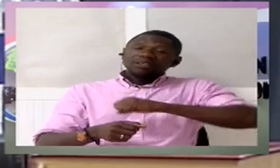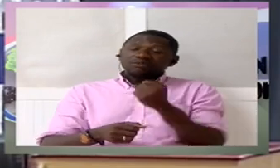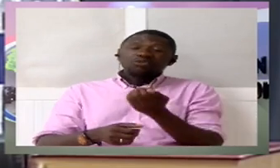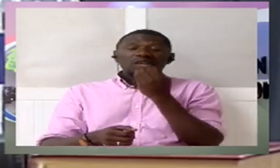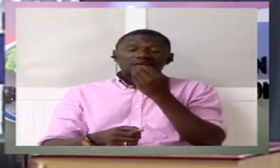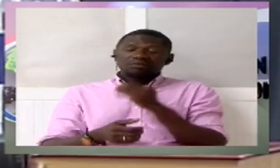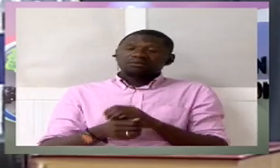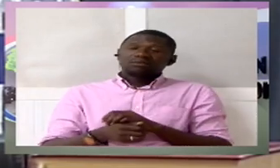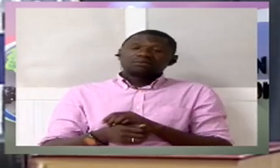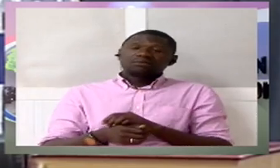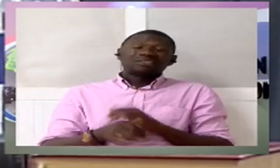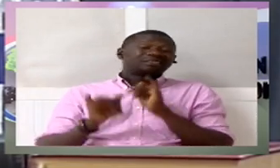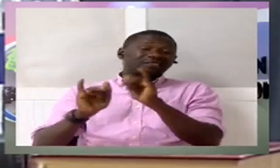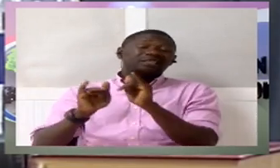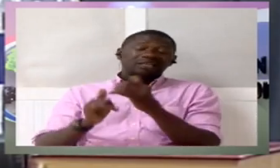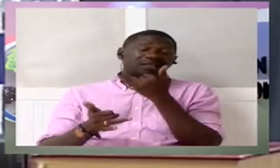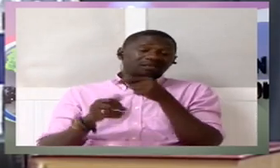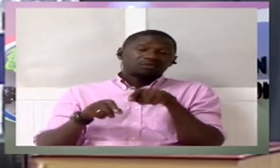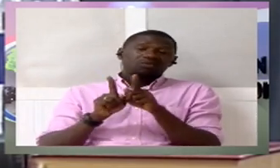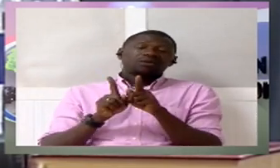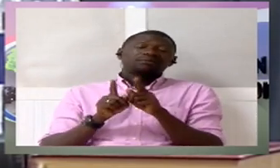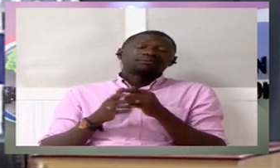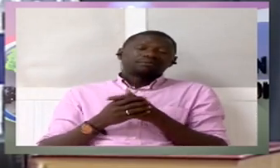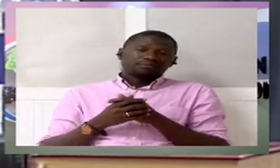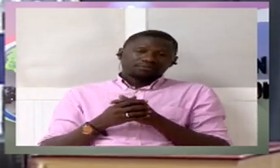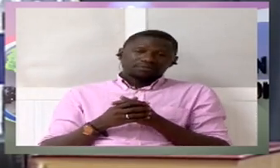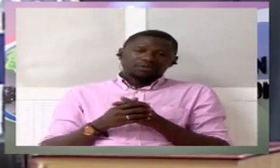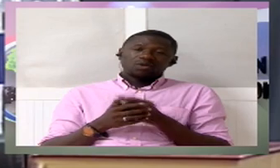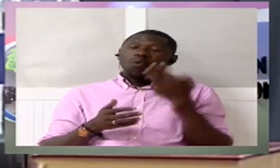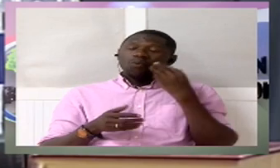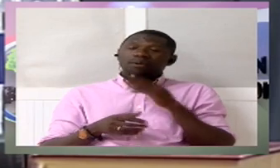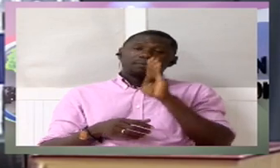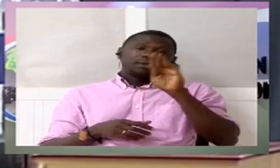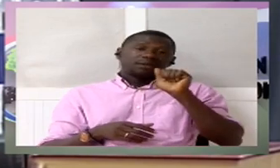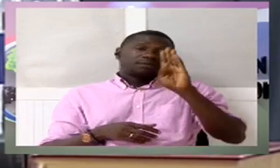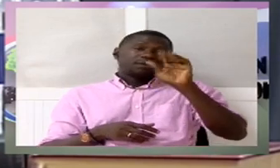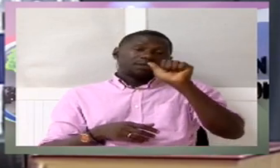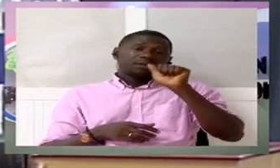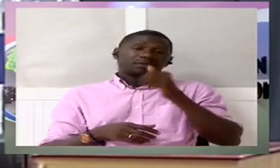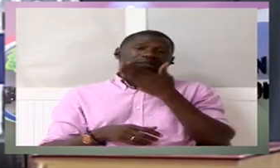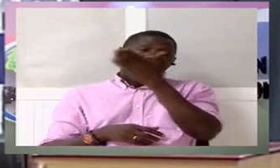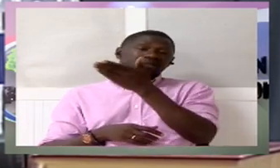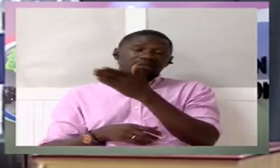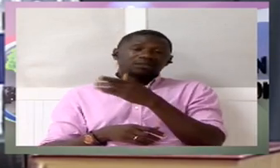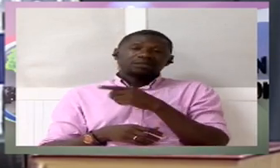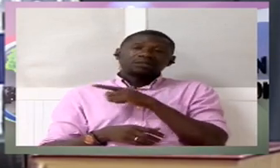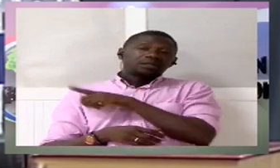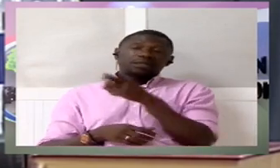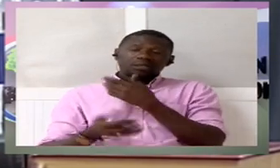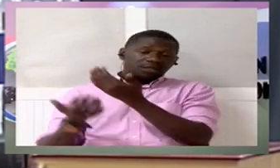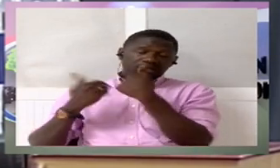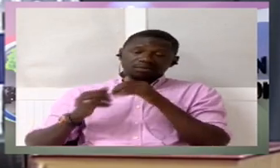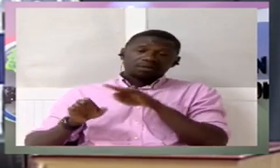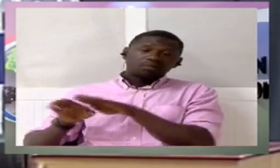like that. You're saying, now, bring Baba Beje, when Baba was there like that, ya move, they came